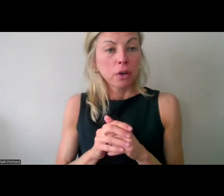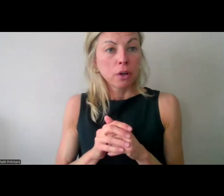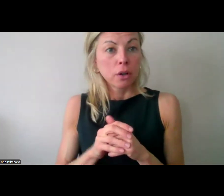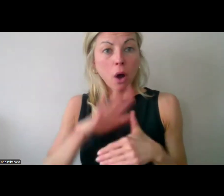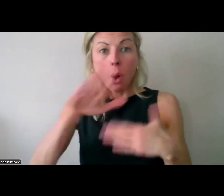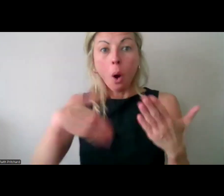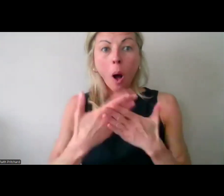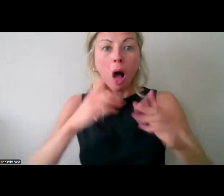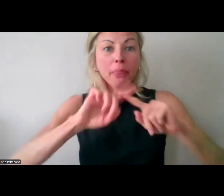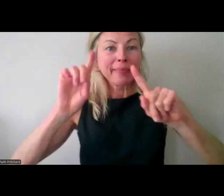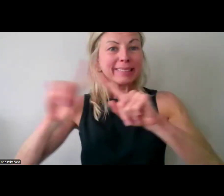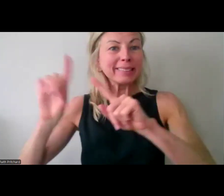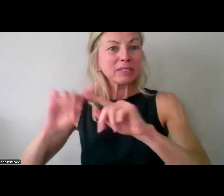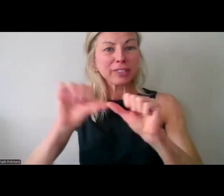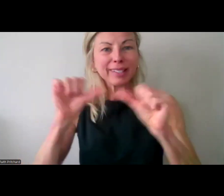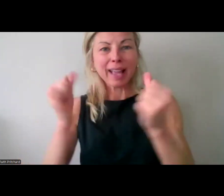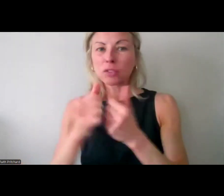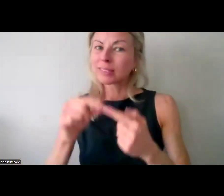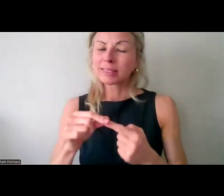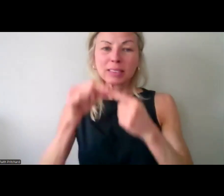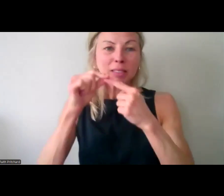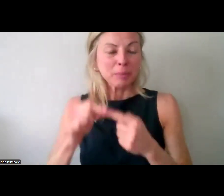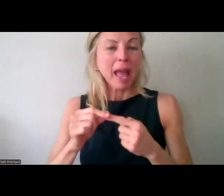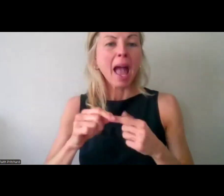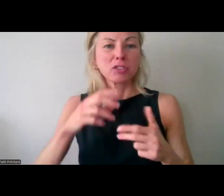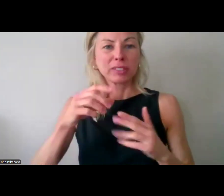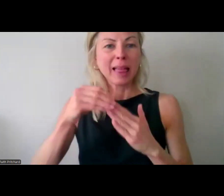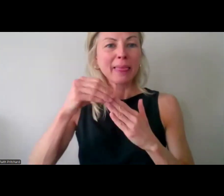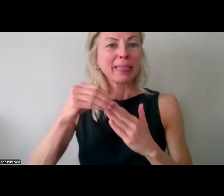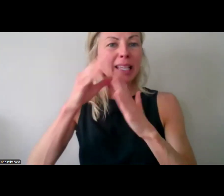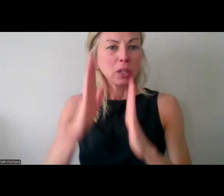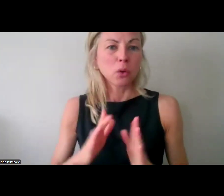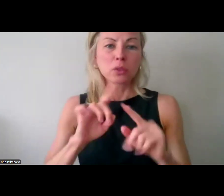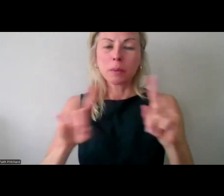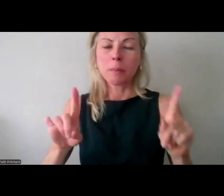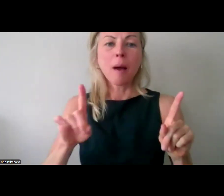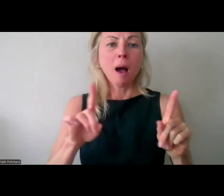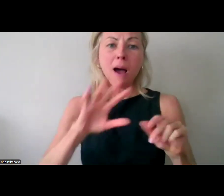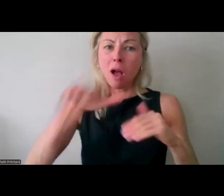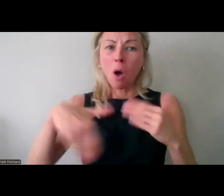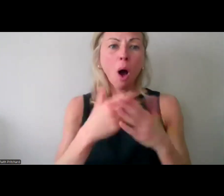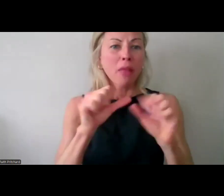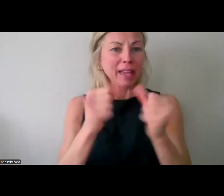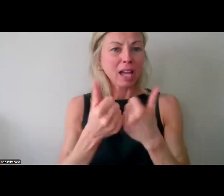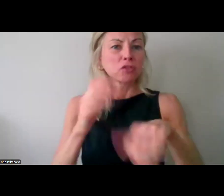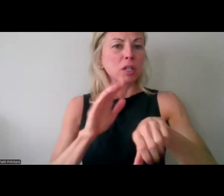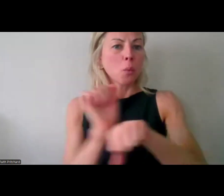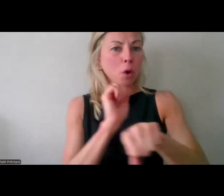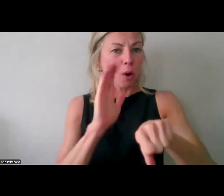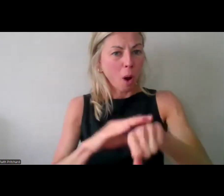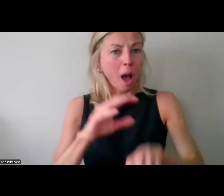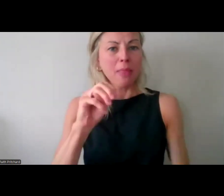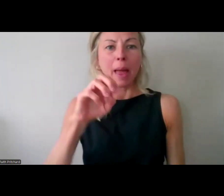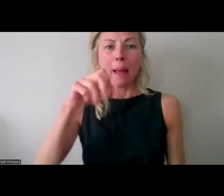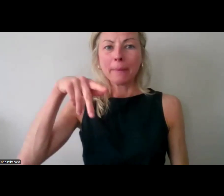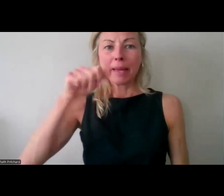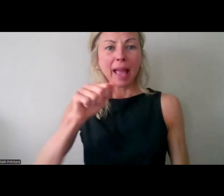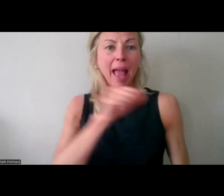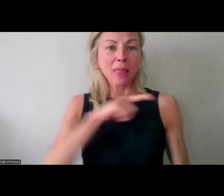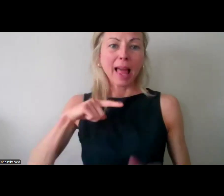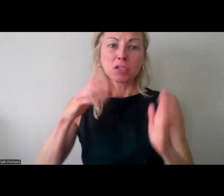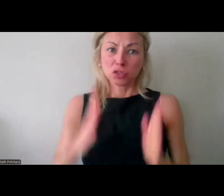all the different agencies, especially HHS's leadership, but all the different agencies work on the MPA, and for the legislators' commitment to the